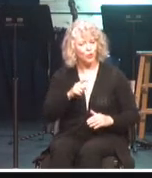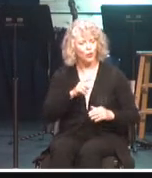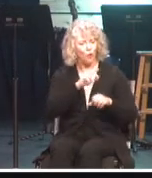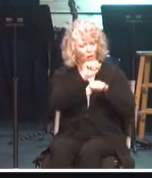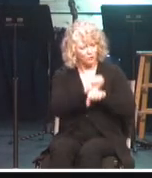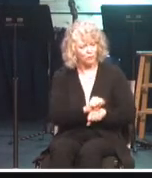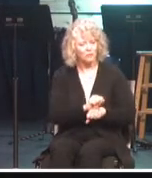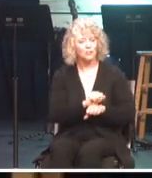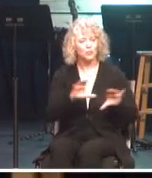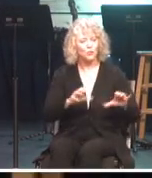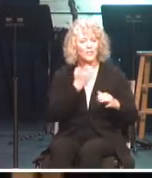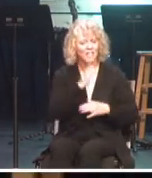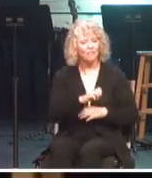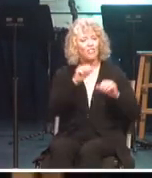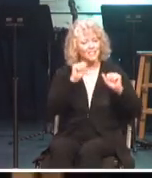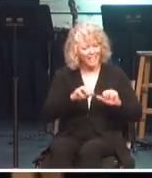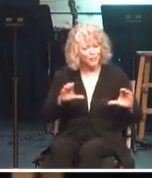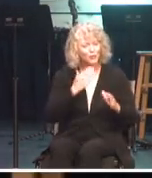evil.